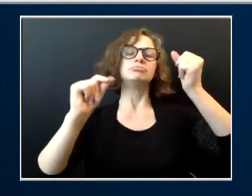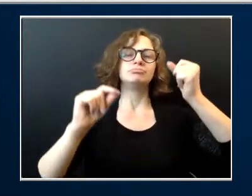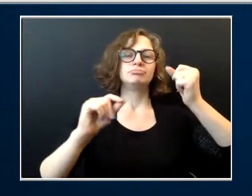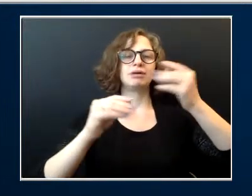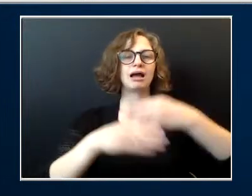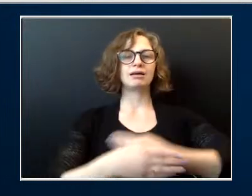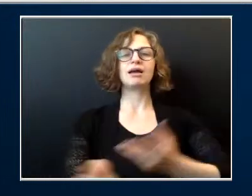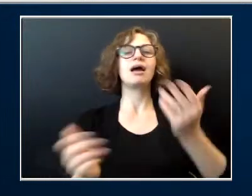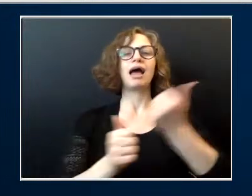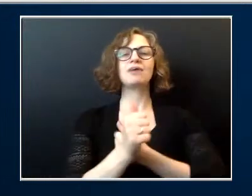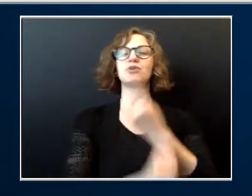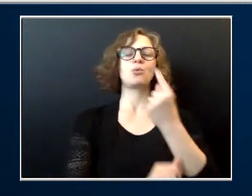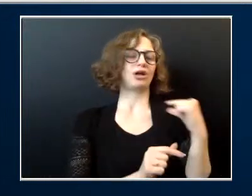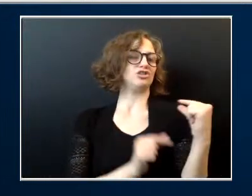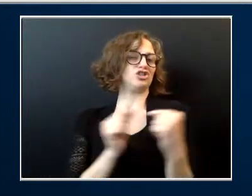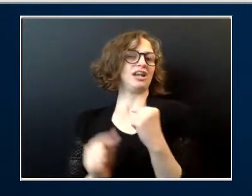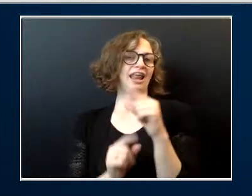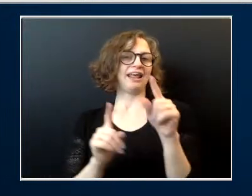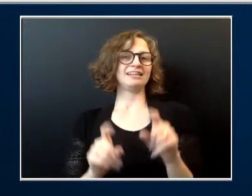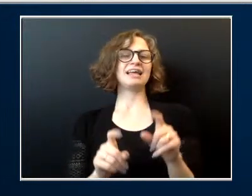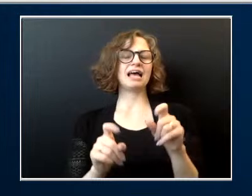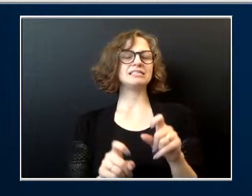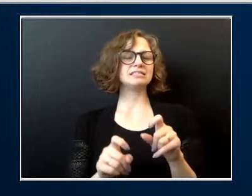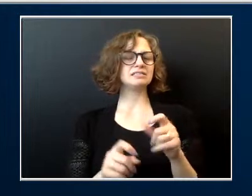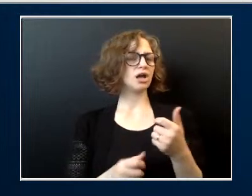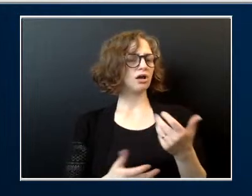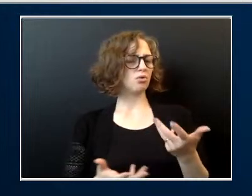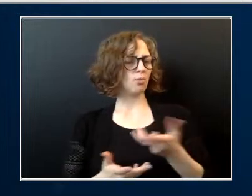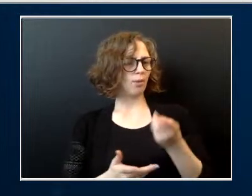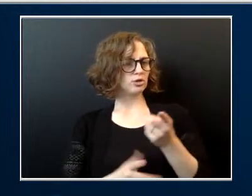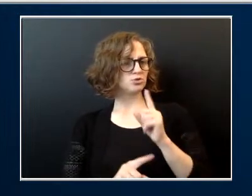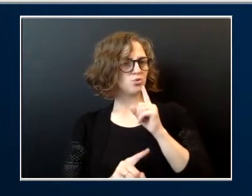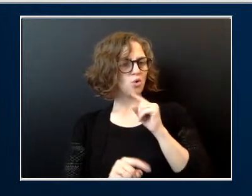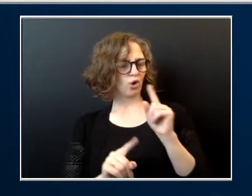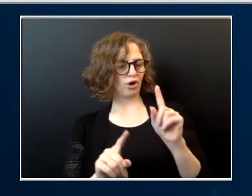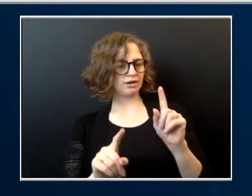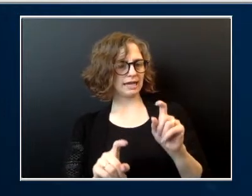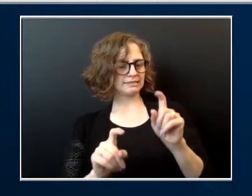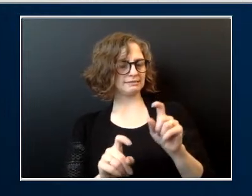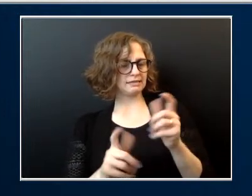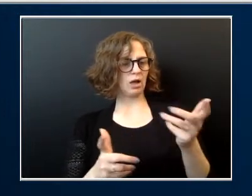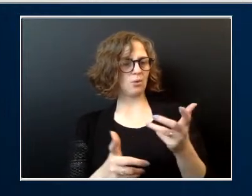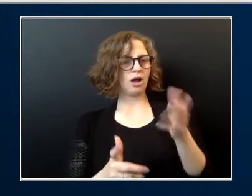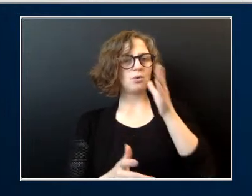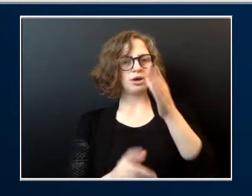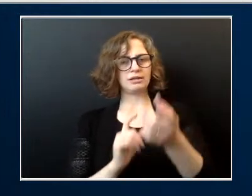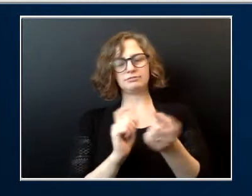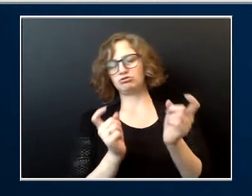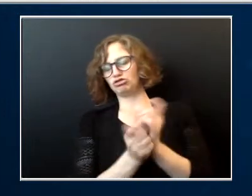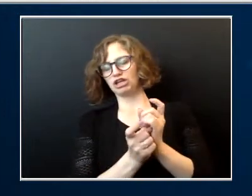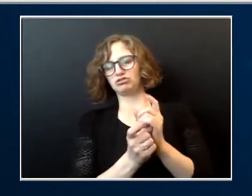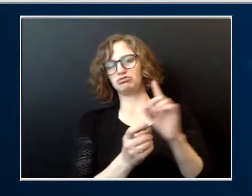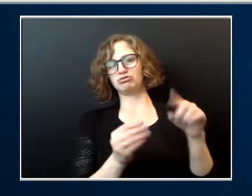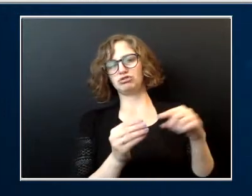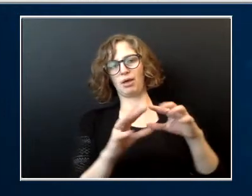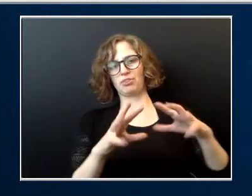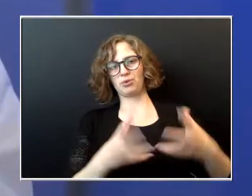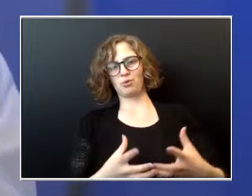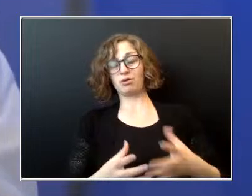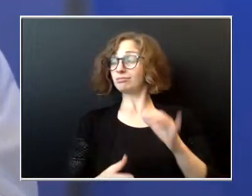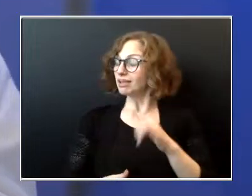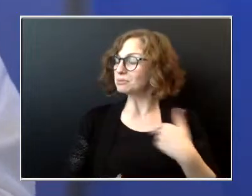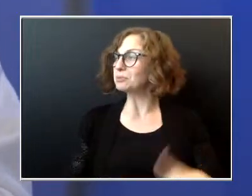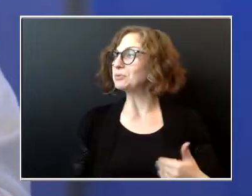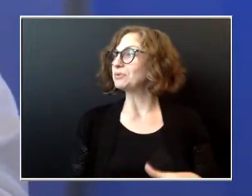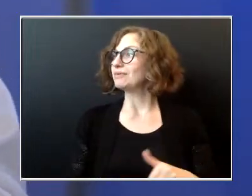you order be tested, and what do you think it would change about the world? Oh, wow. That's a big question. Yeah, magic wand.